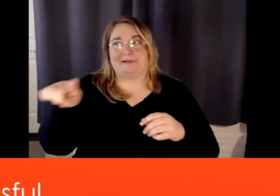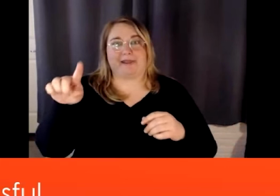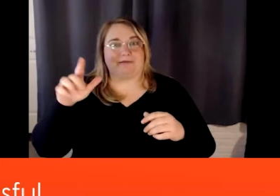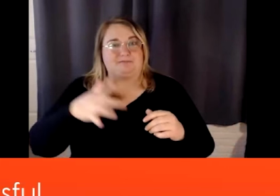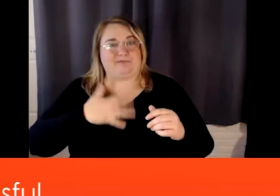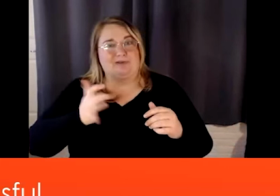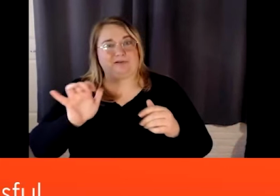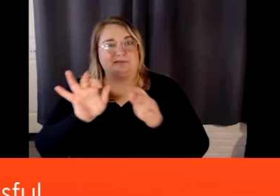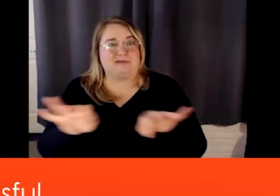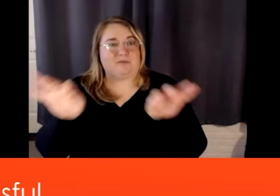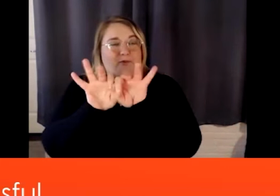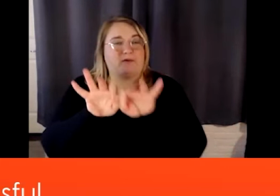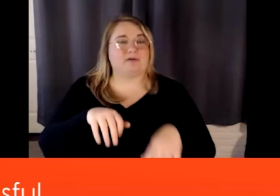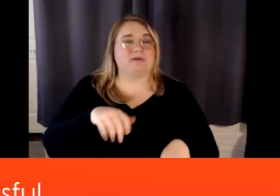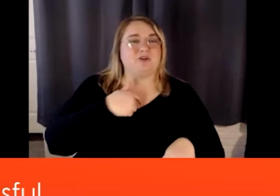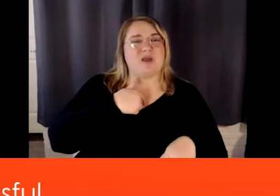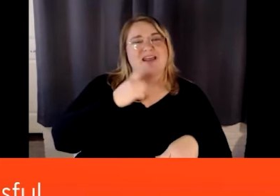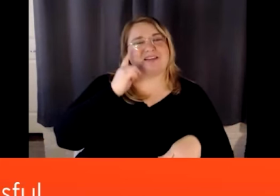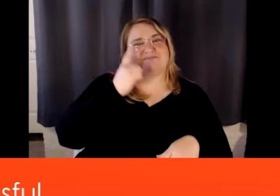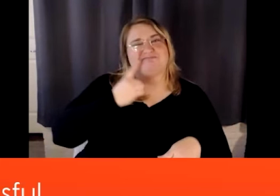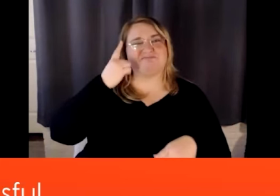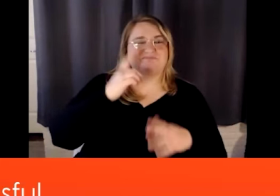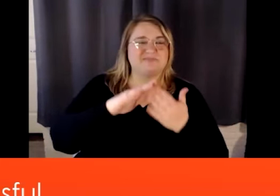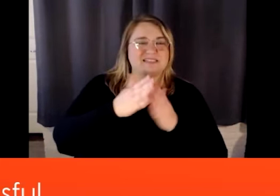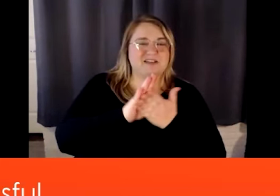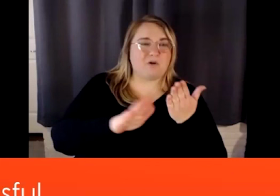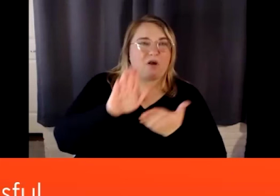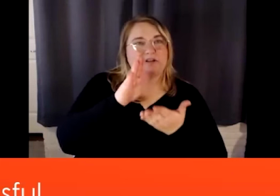there, but wasn't sure where all that was going.